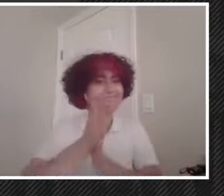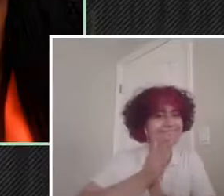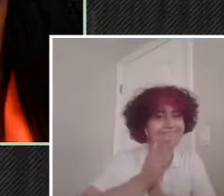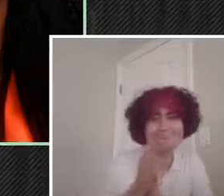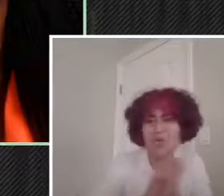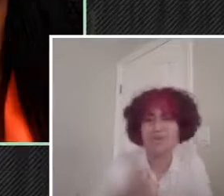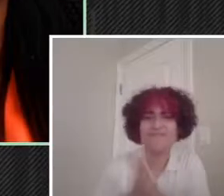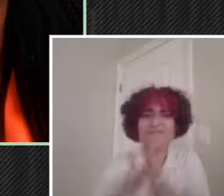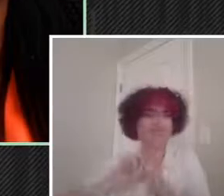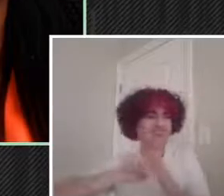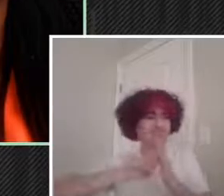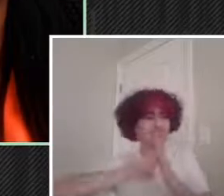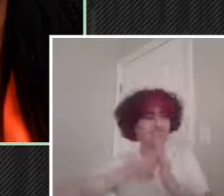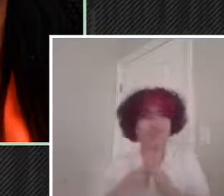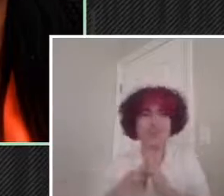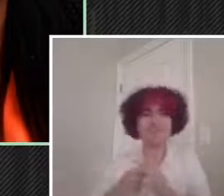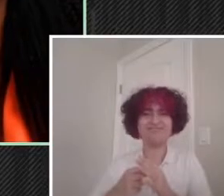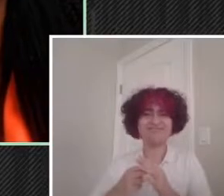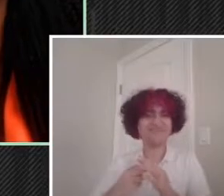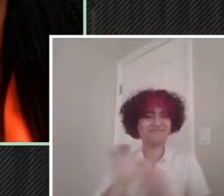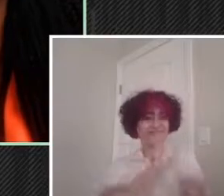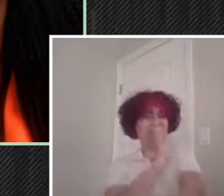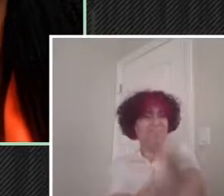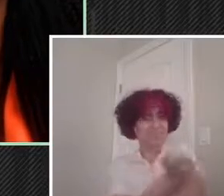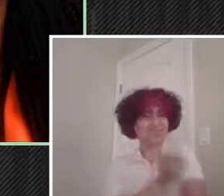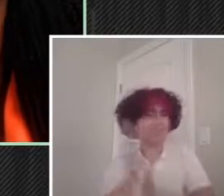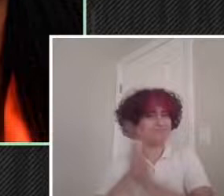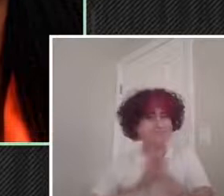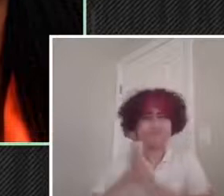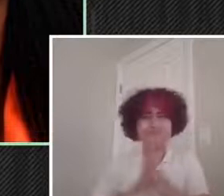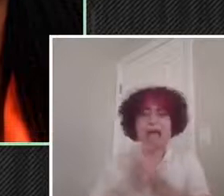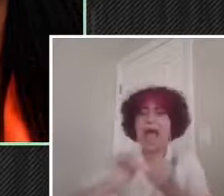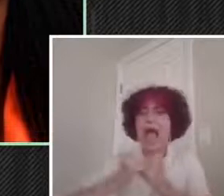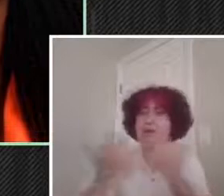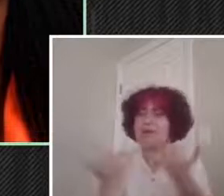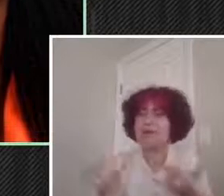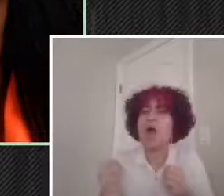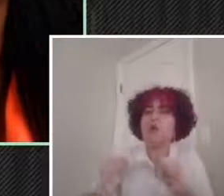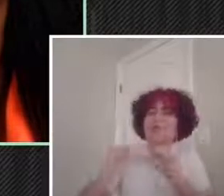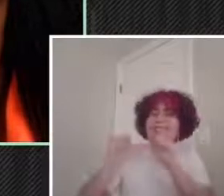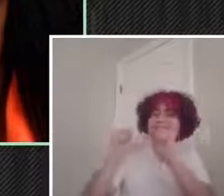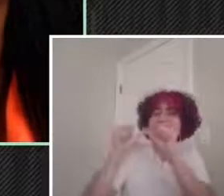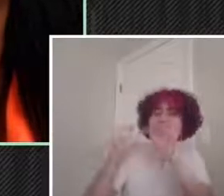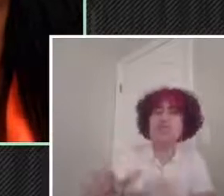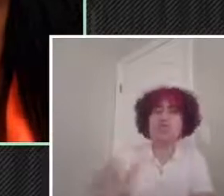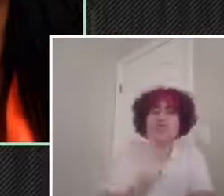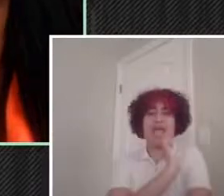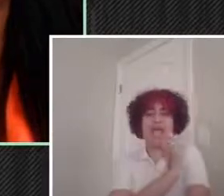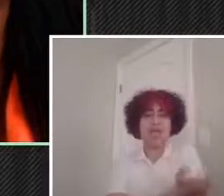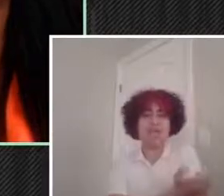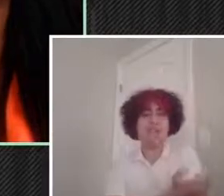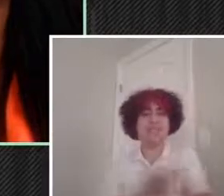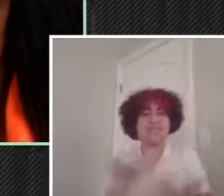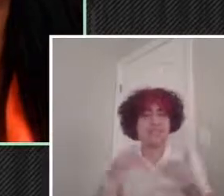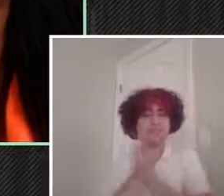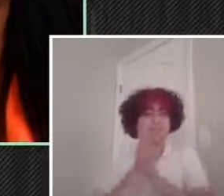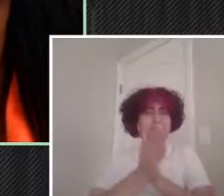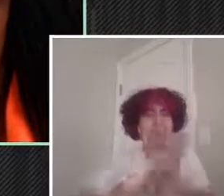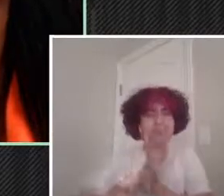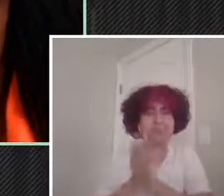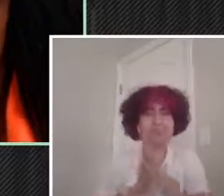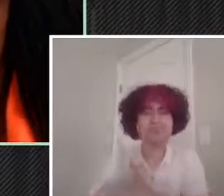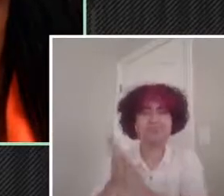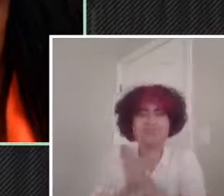energy. How do we keep people as inspired, as focused, and as motivated without all of that kind of energy